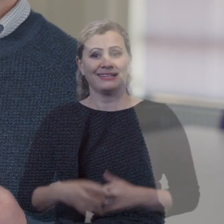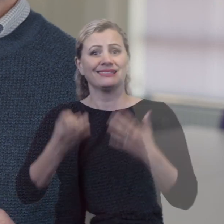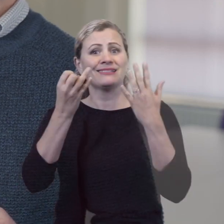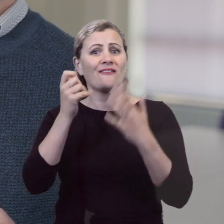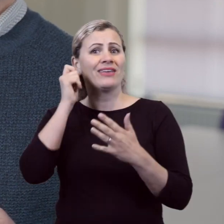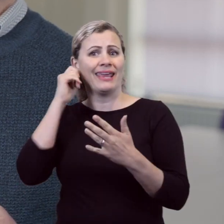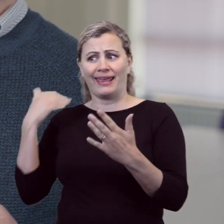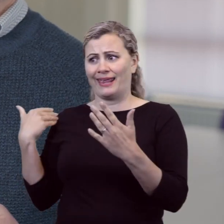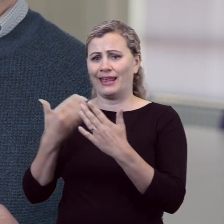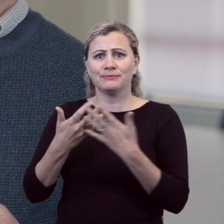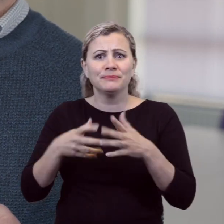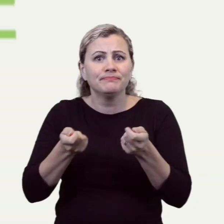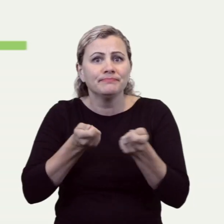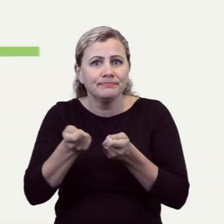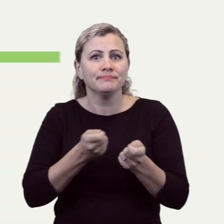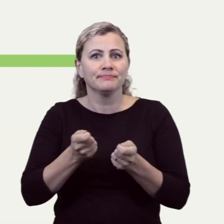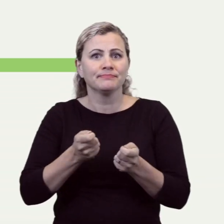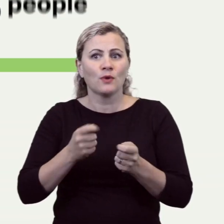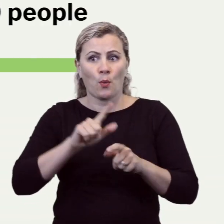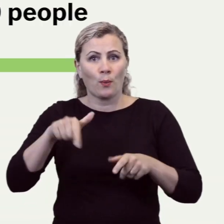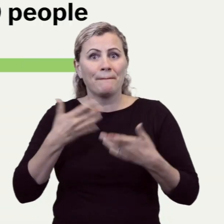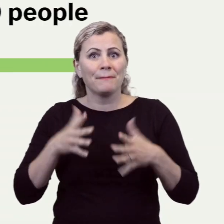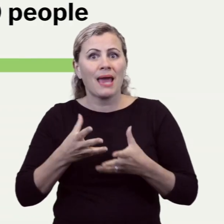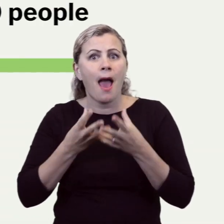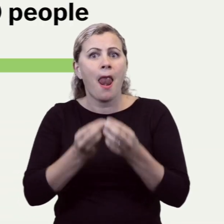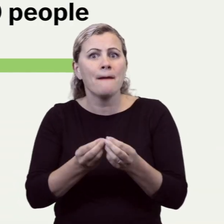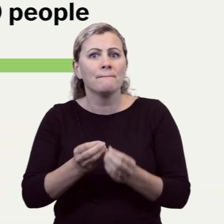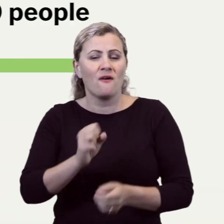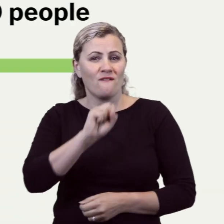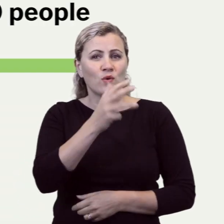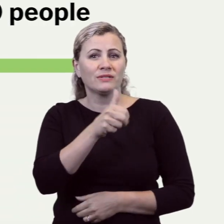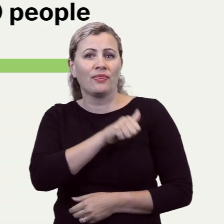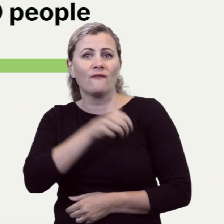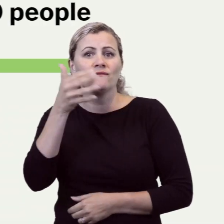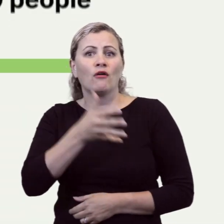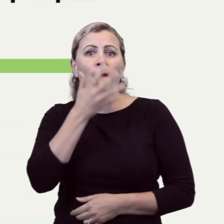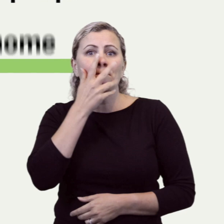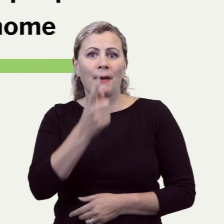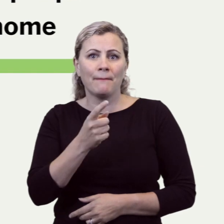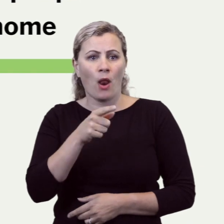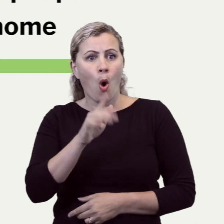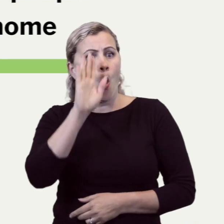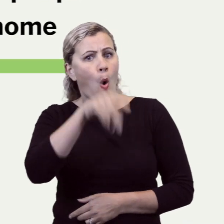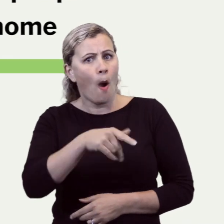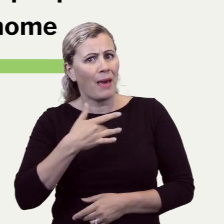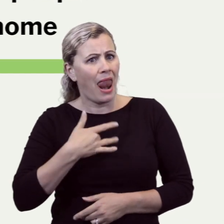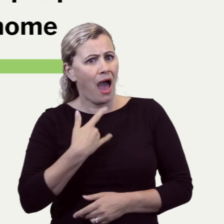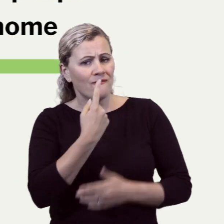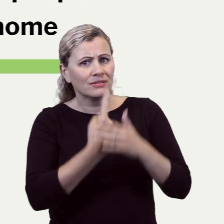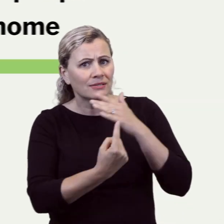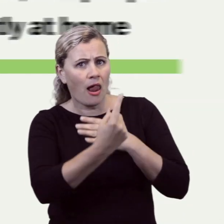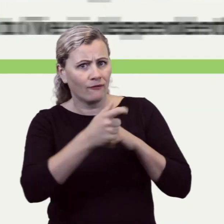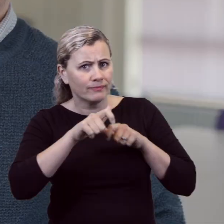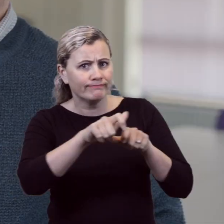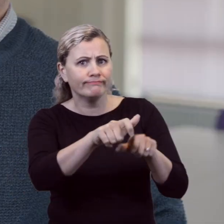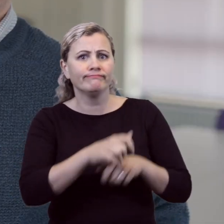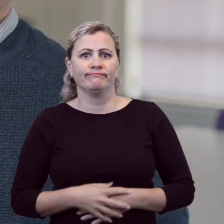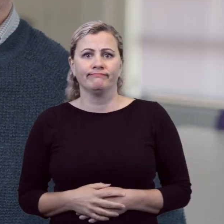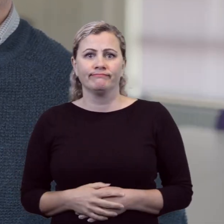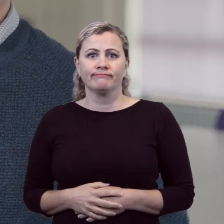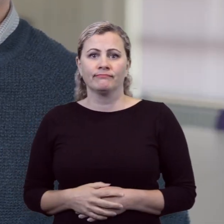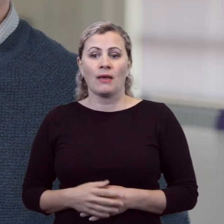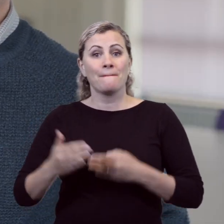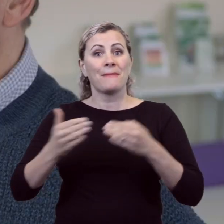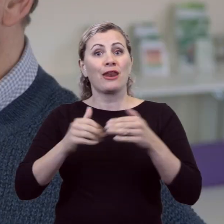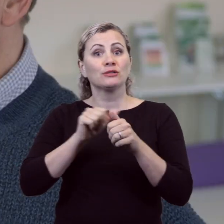In the first 7 years of operation, we've helped some 14,500 people to live independently at home. Managing